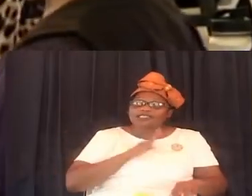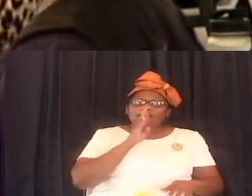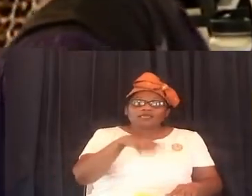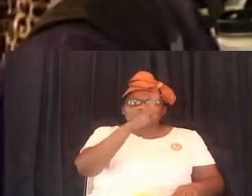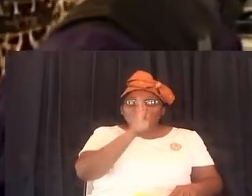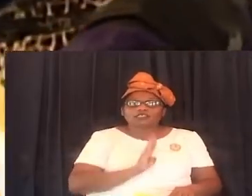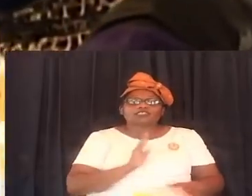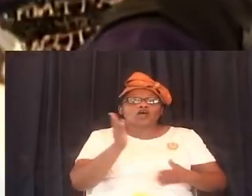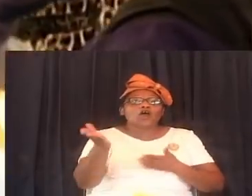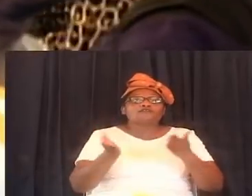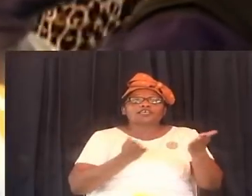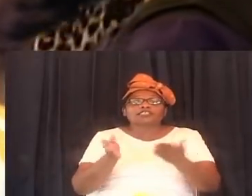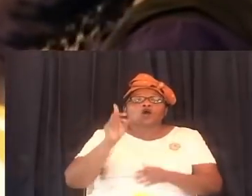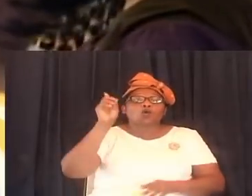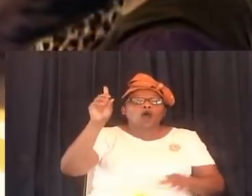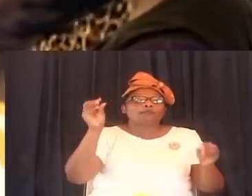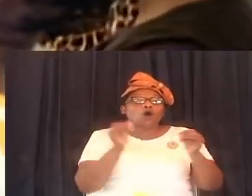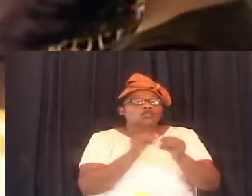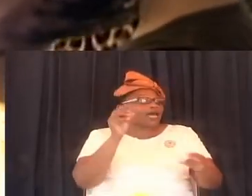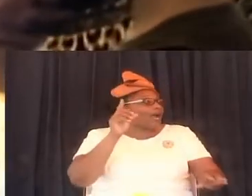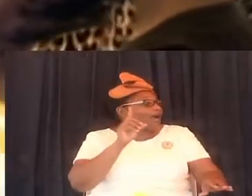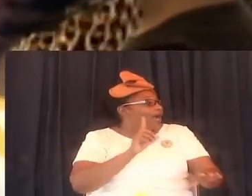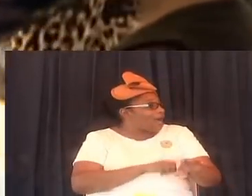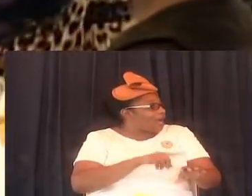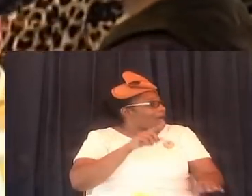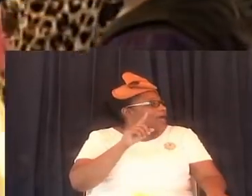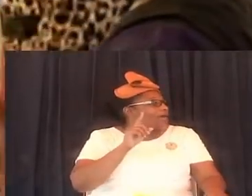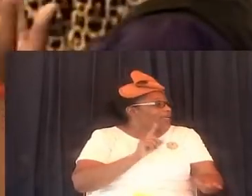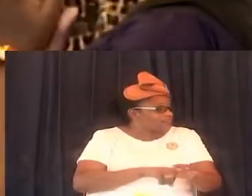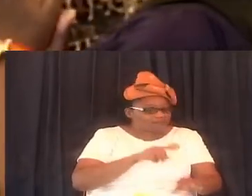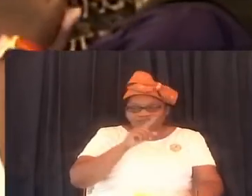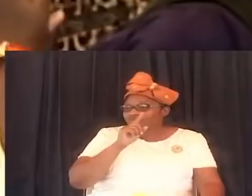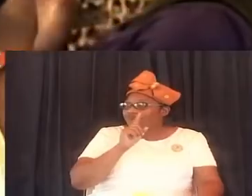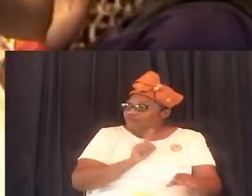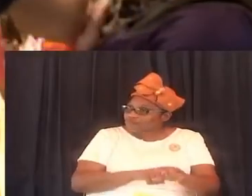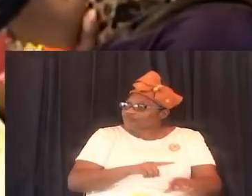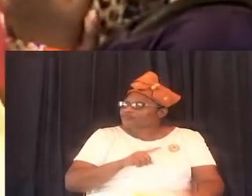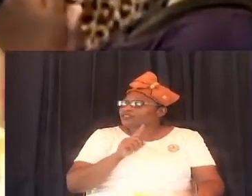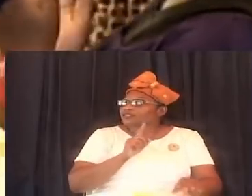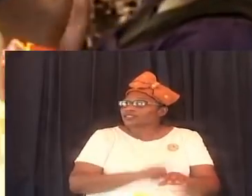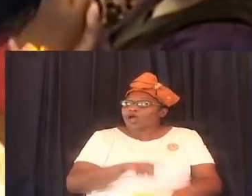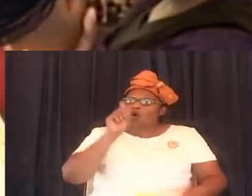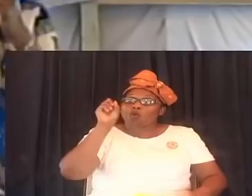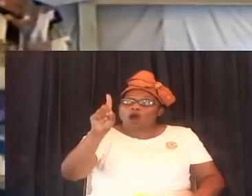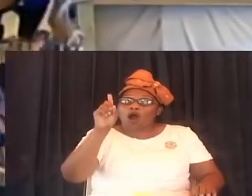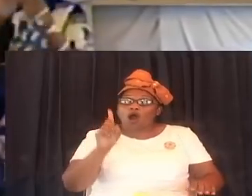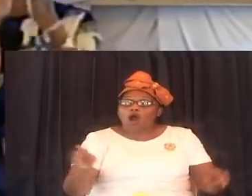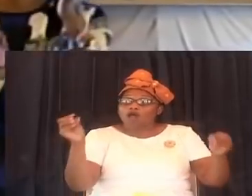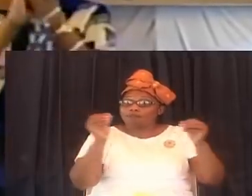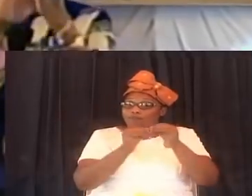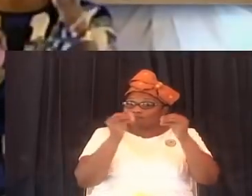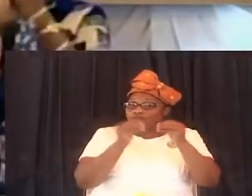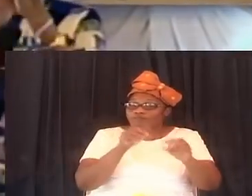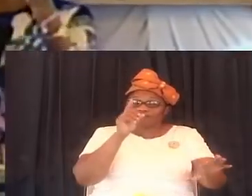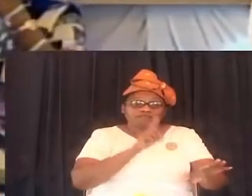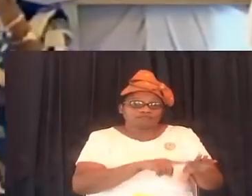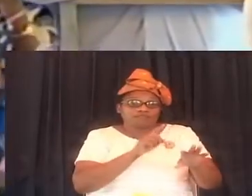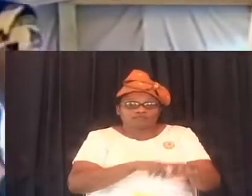glad to be God's servant. One more time. Say one more time. One